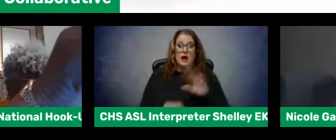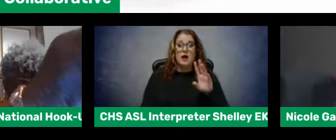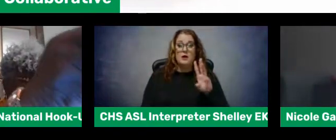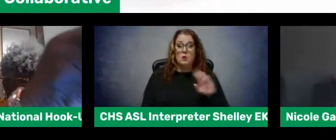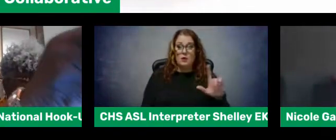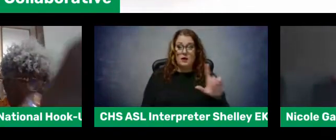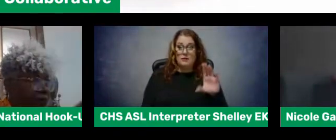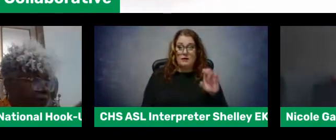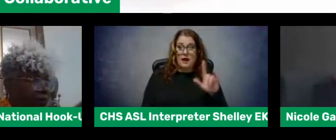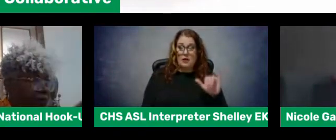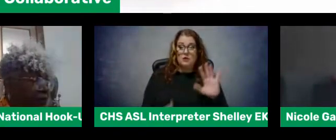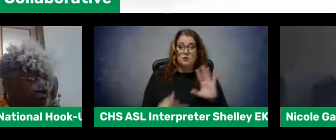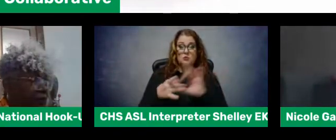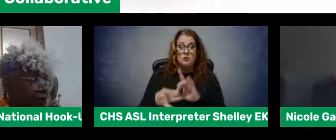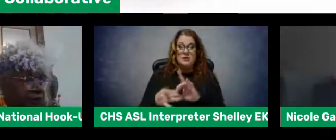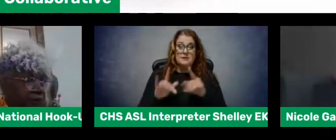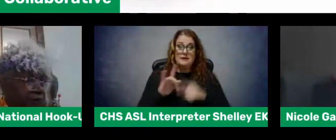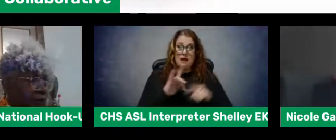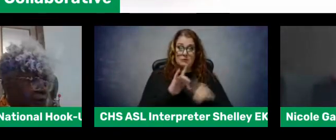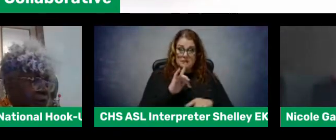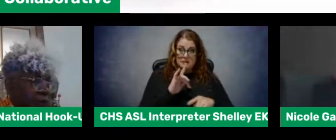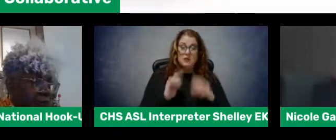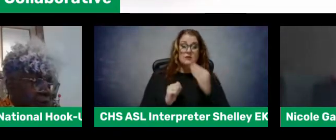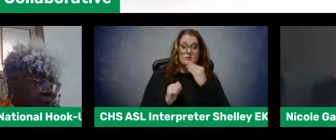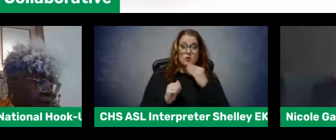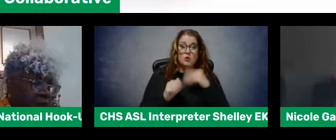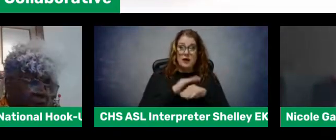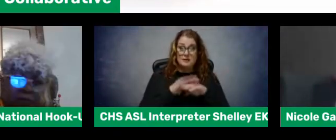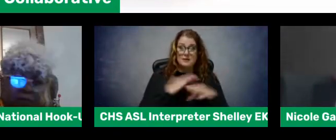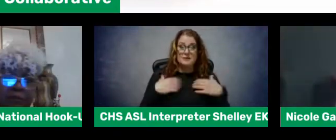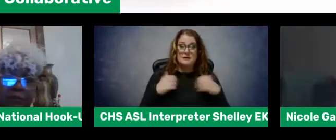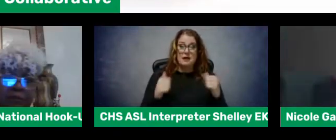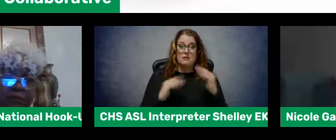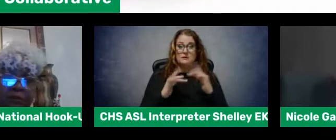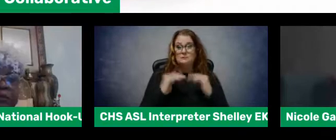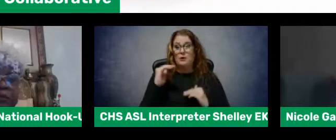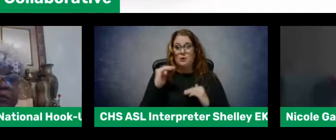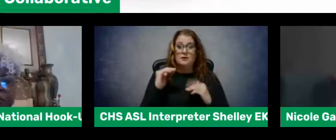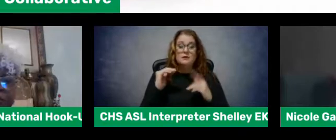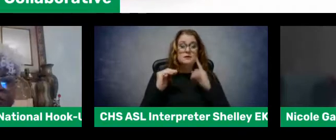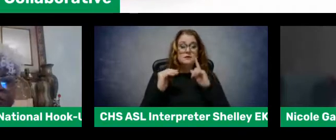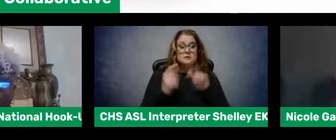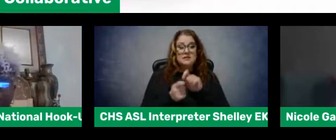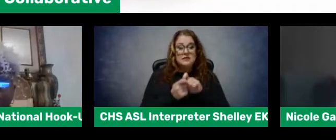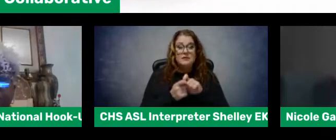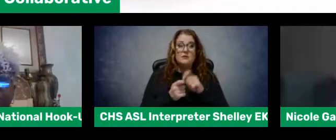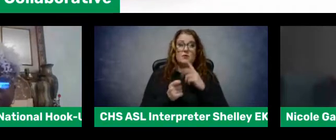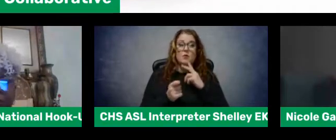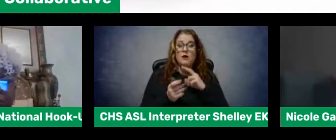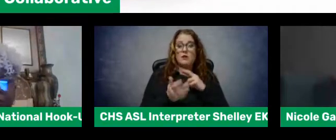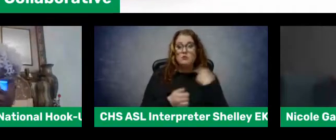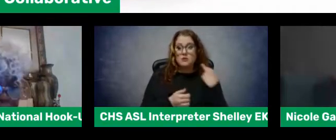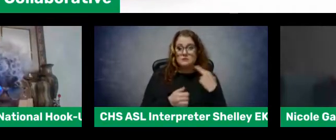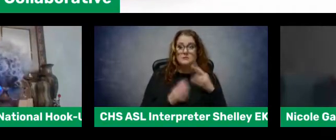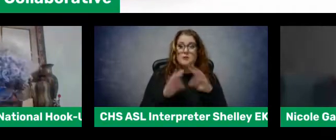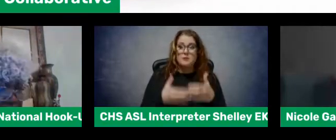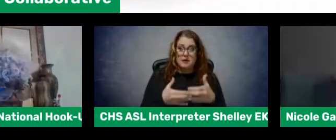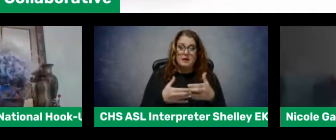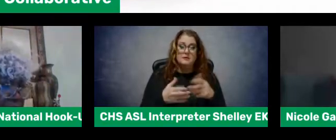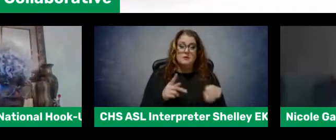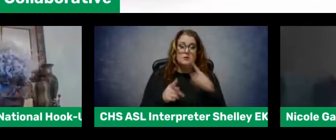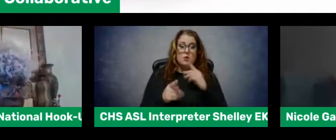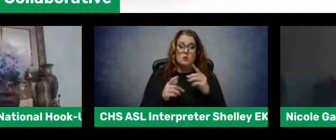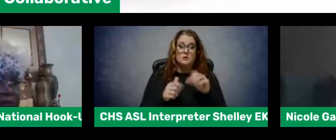bridge gaps in food access and health disparities, specifically for our vulnerable populations and those in